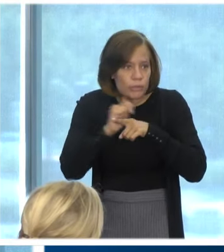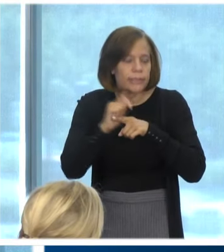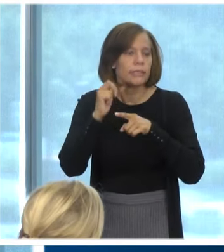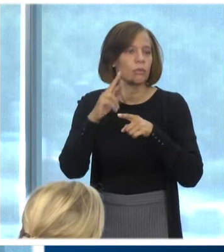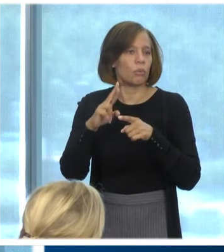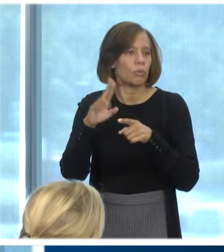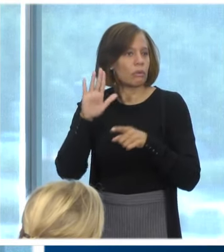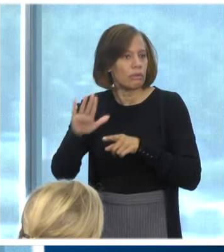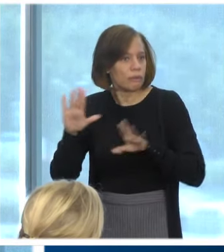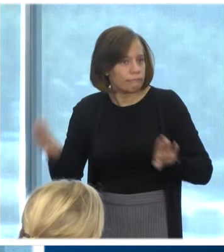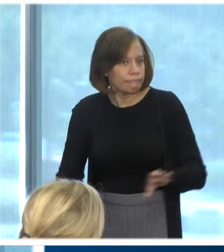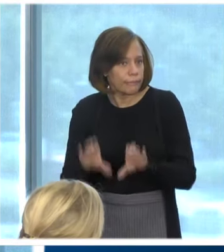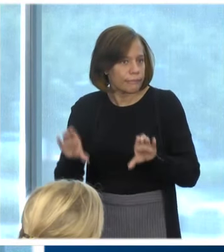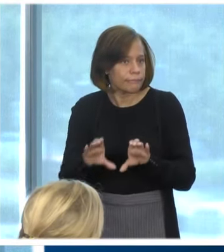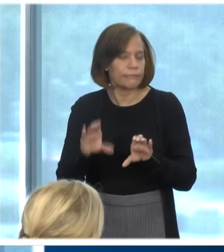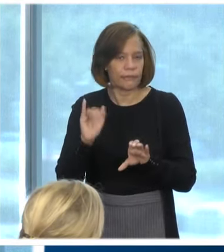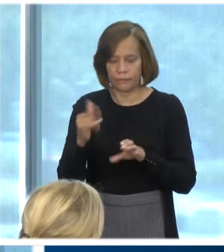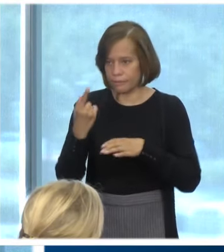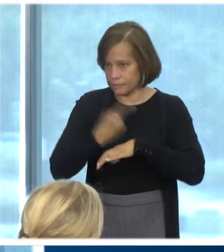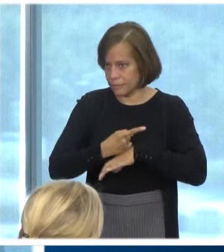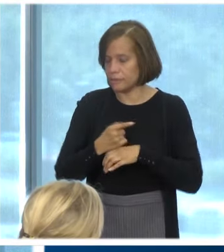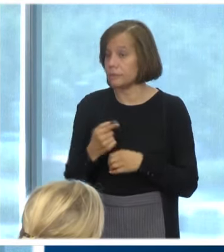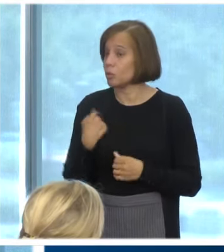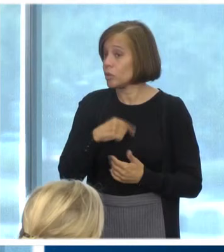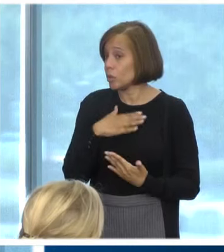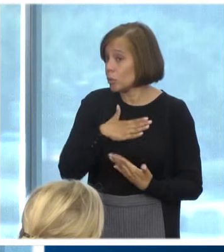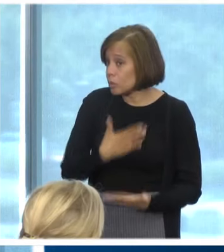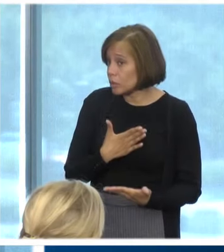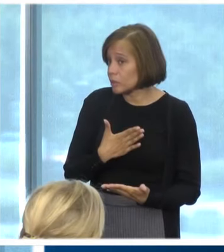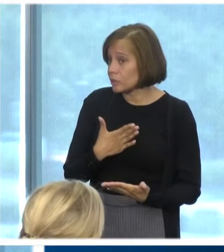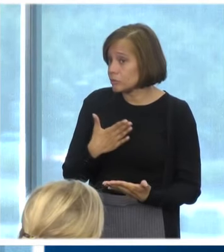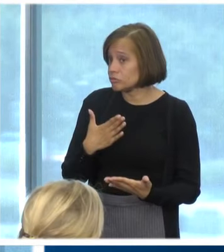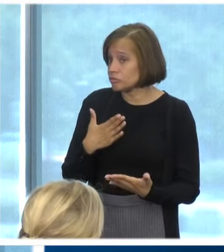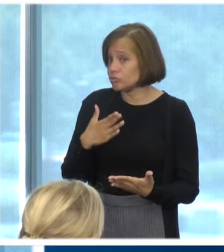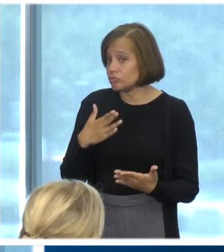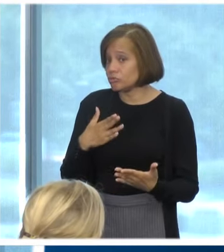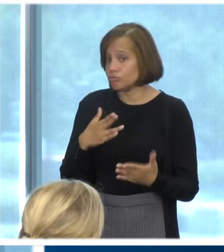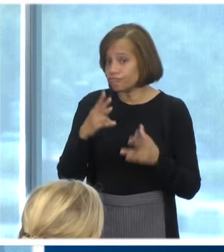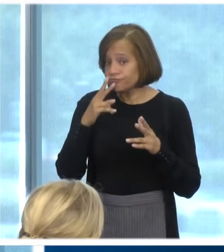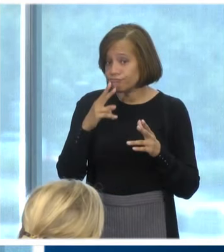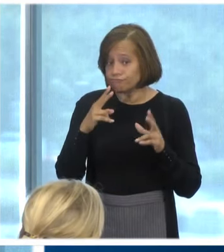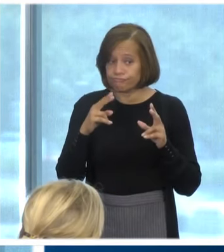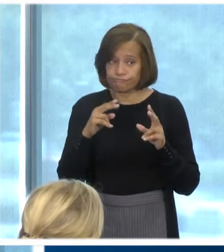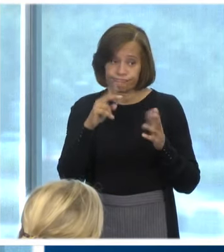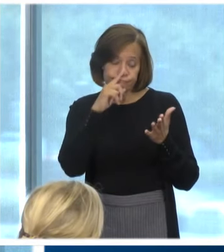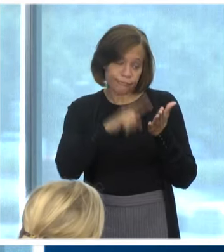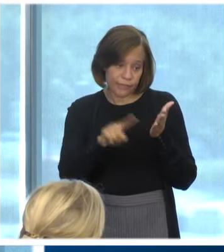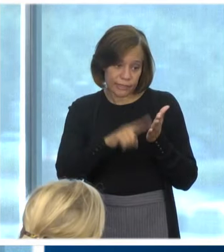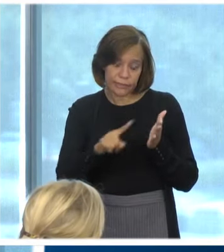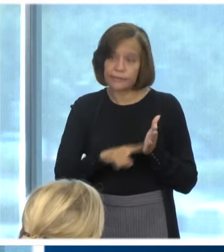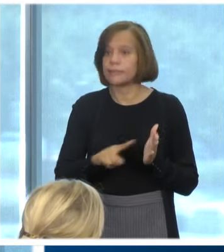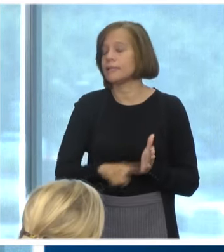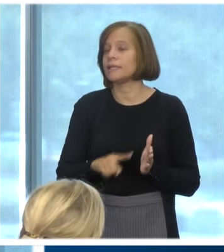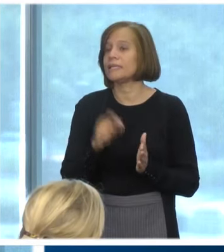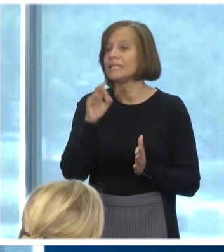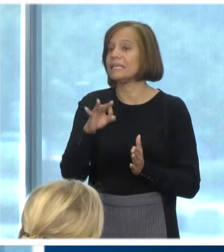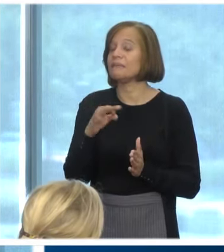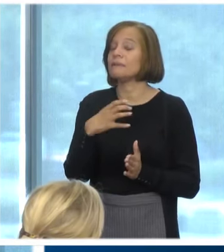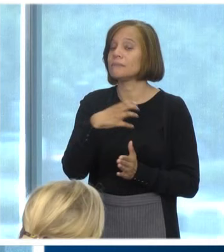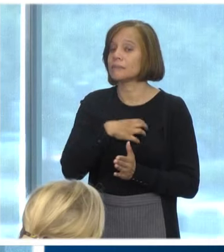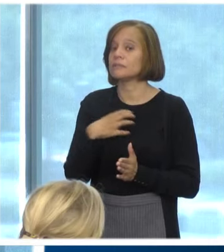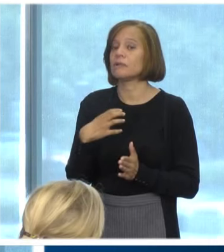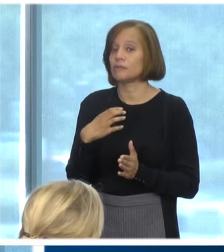duties. We are certainly willing to look at any allegation when an officer is accused of misconduct. In this